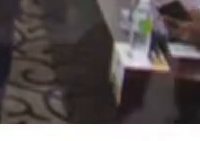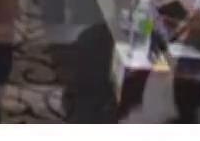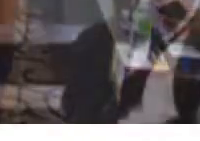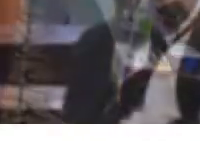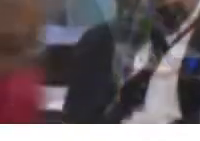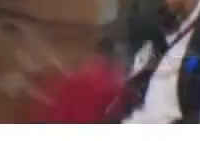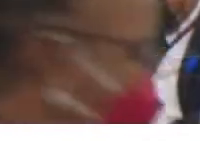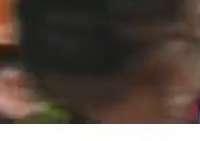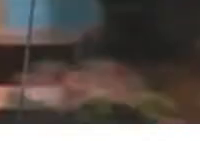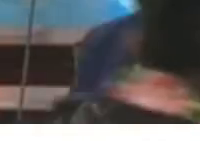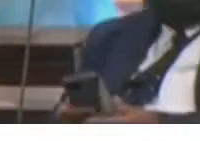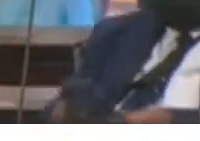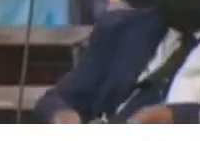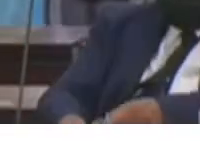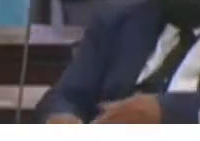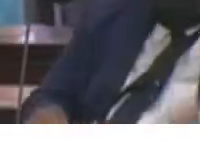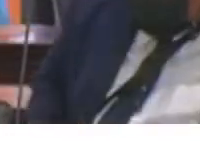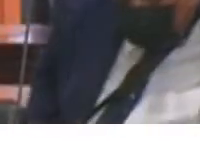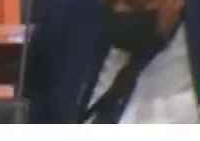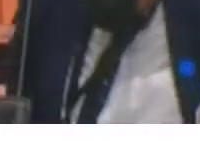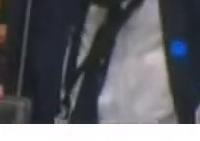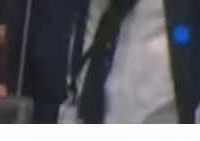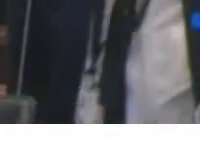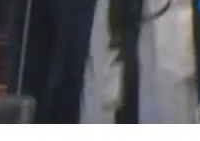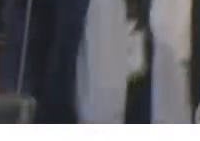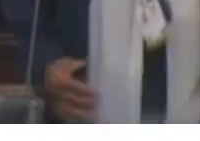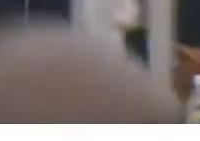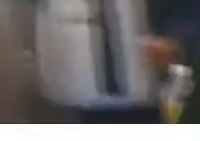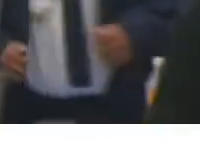Madam Speaker.